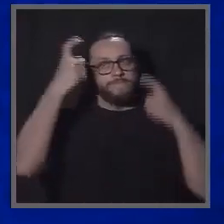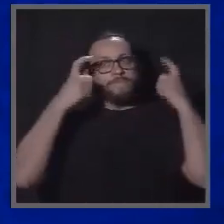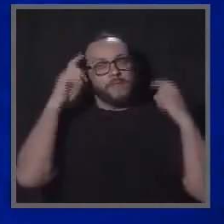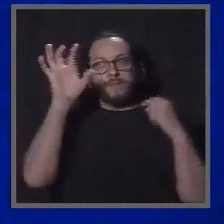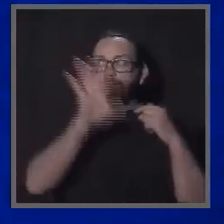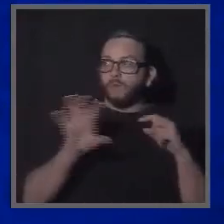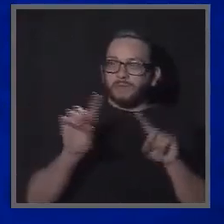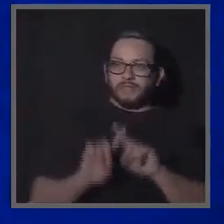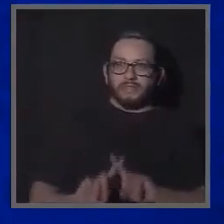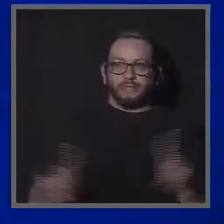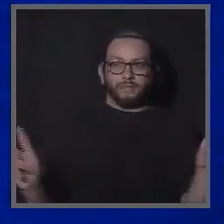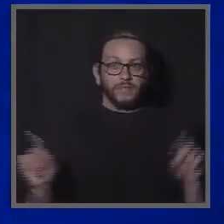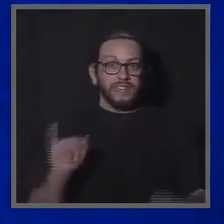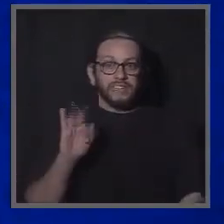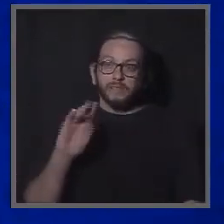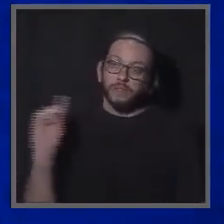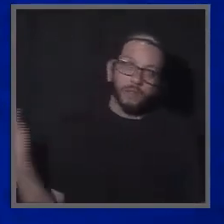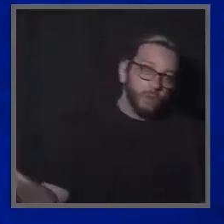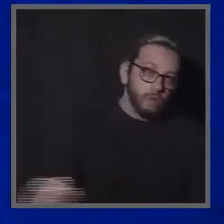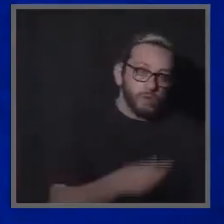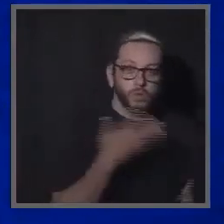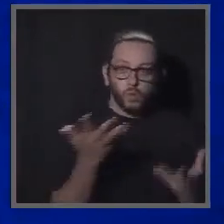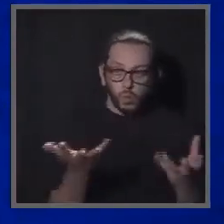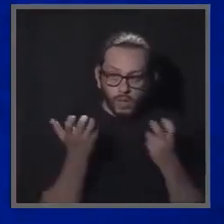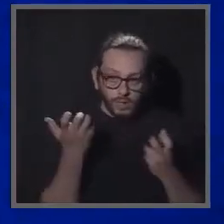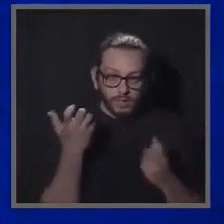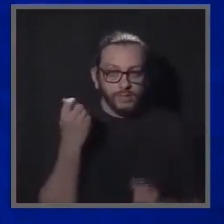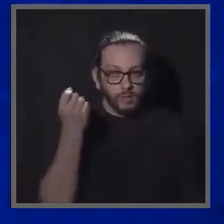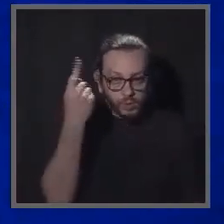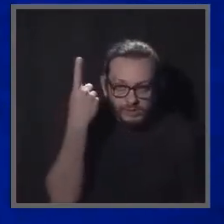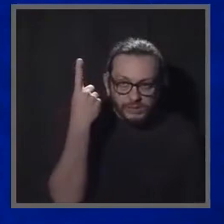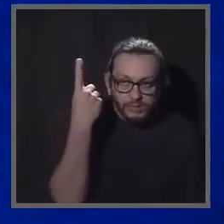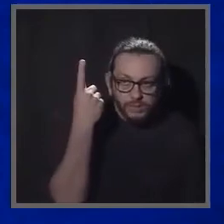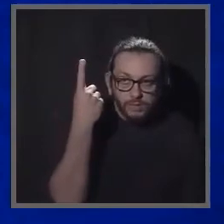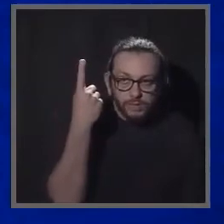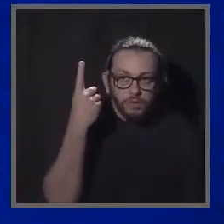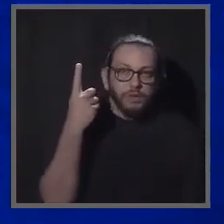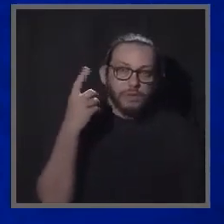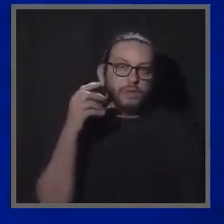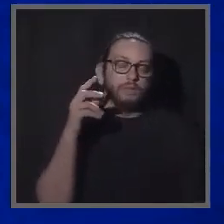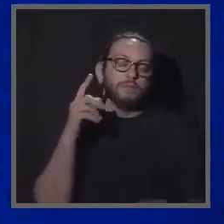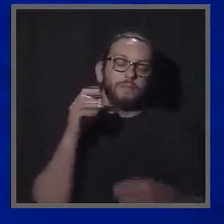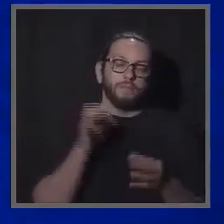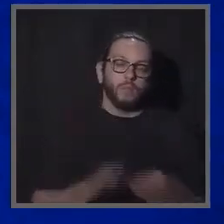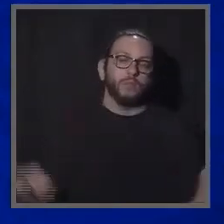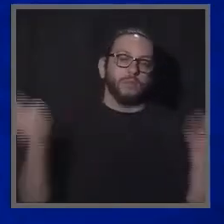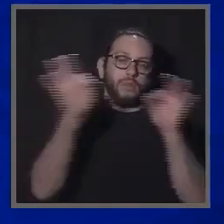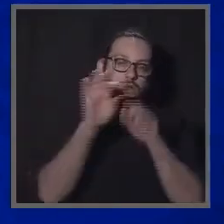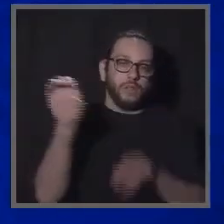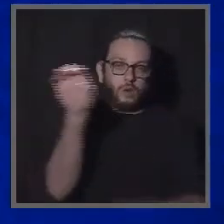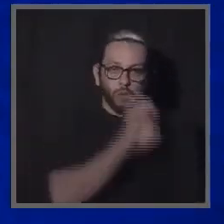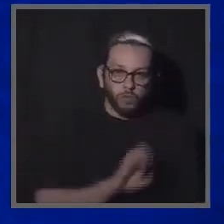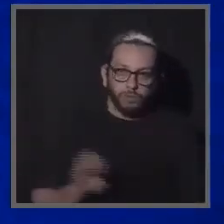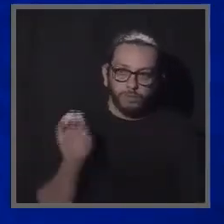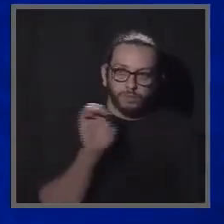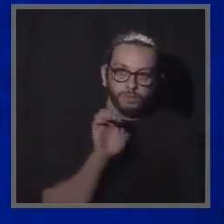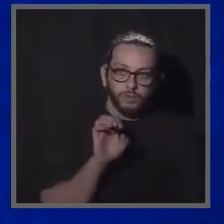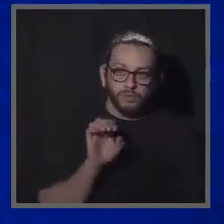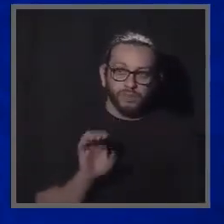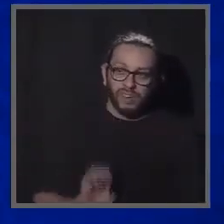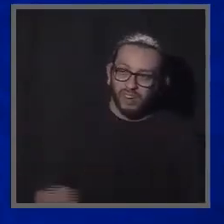want to understand the values of Europe. Europe is diverse,